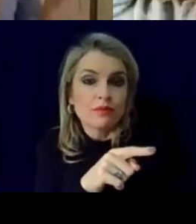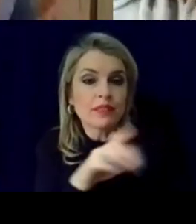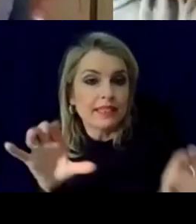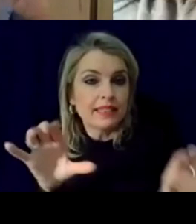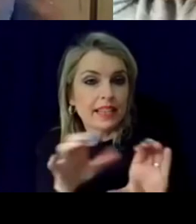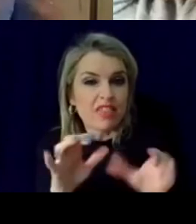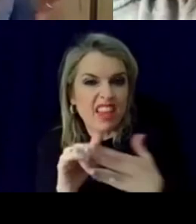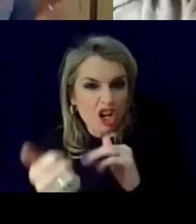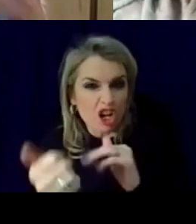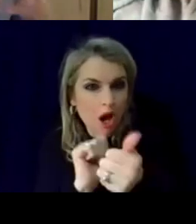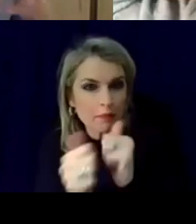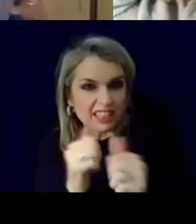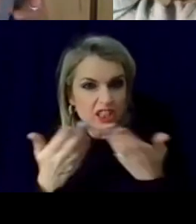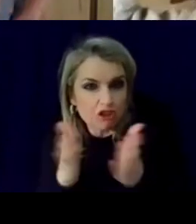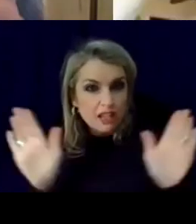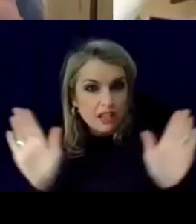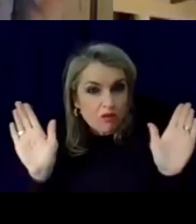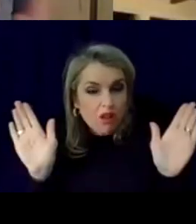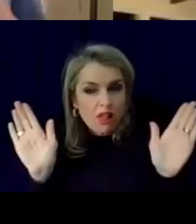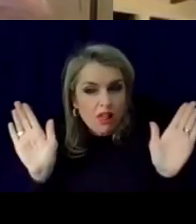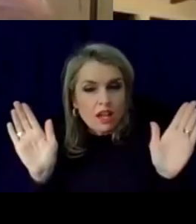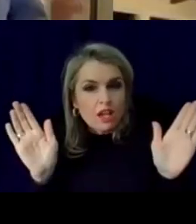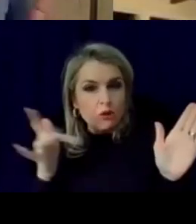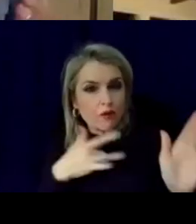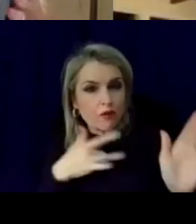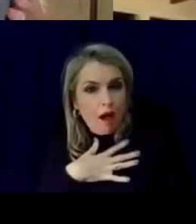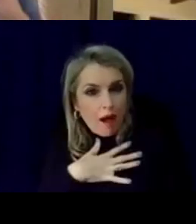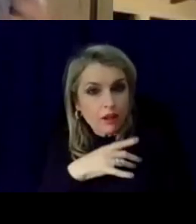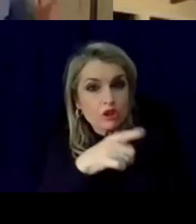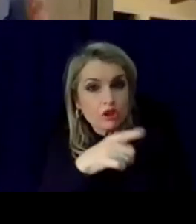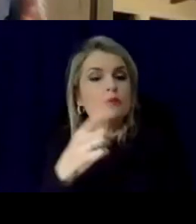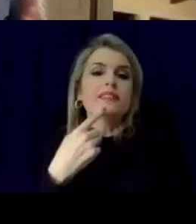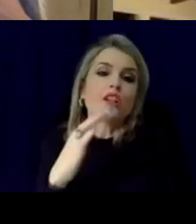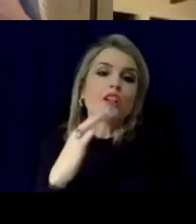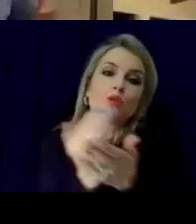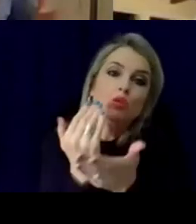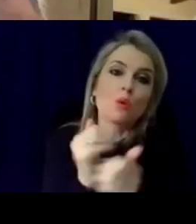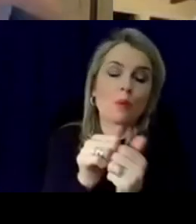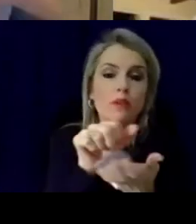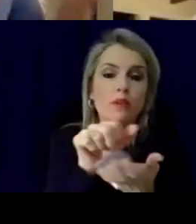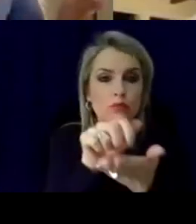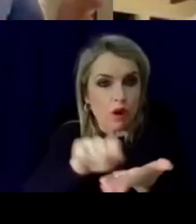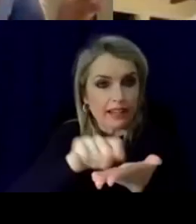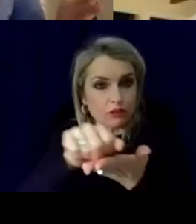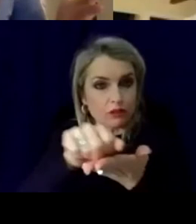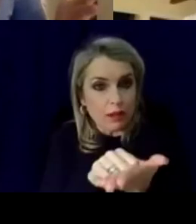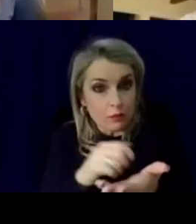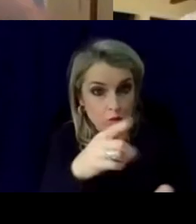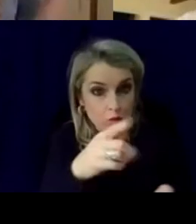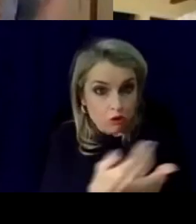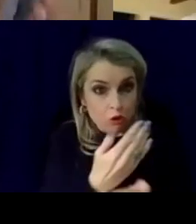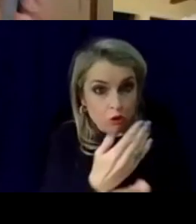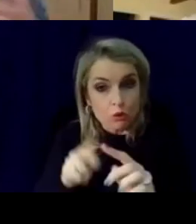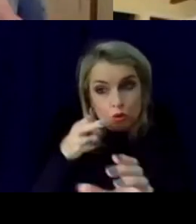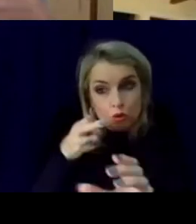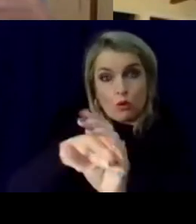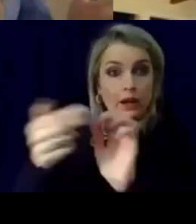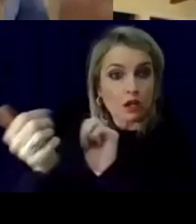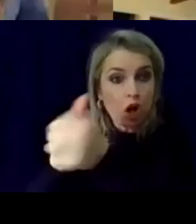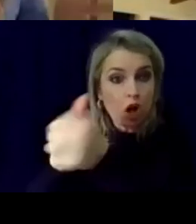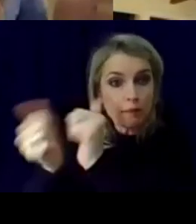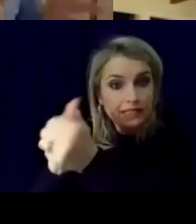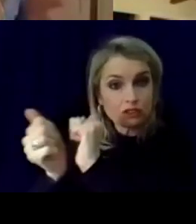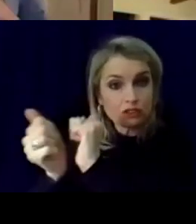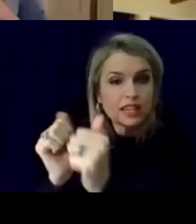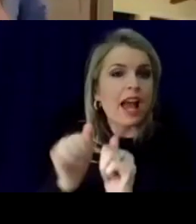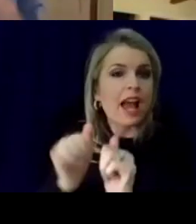did the competition in general speak to you? I mean, I know that you said you're new to screenplays. Are you also new to entering competitions? And what about